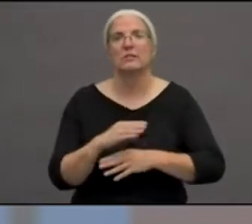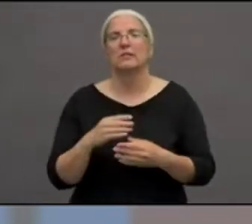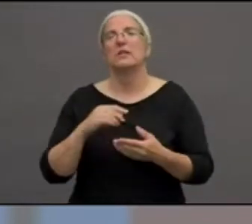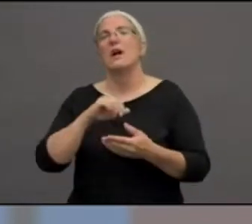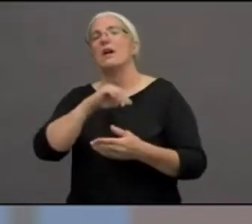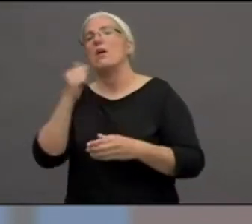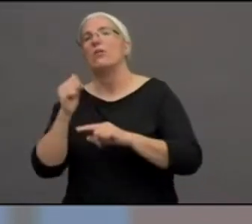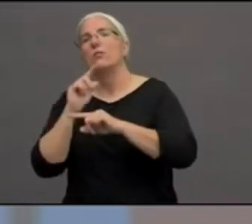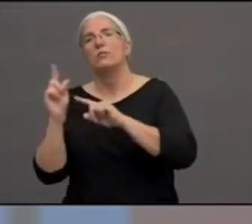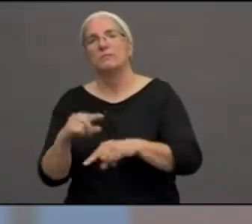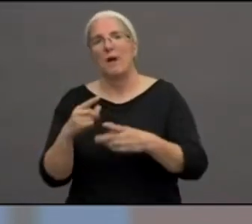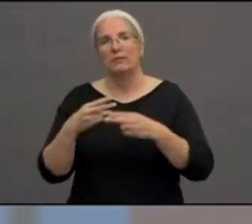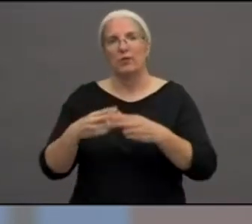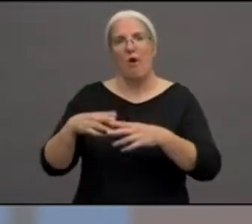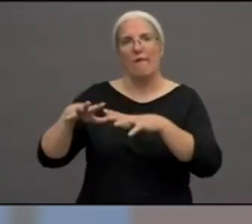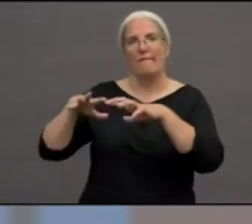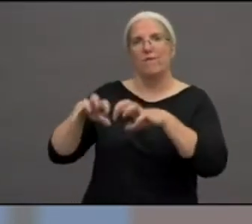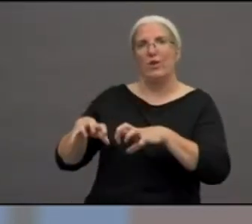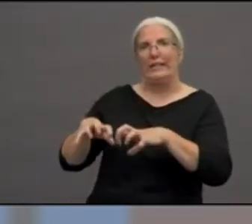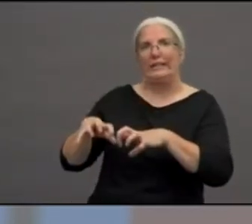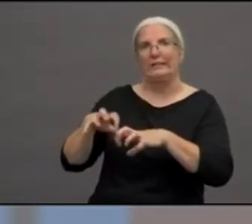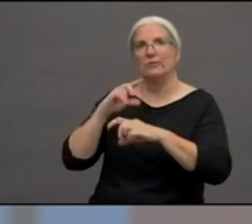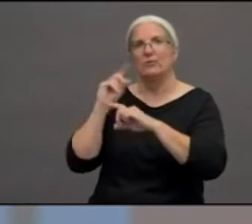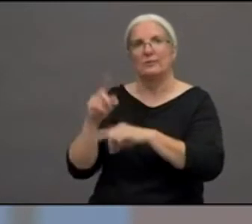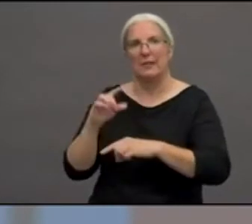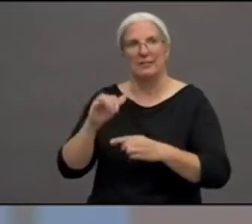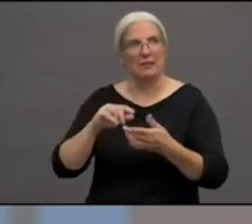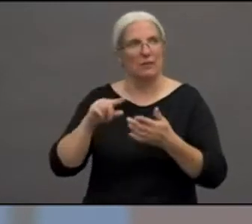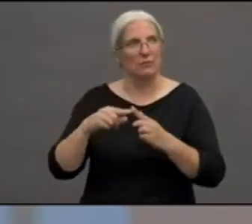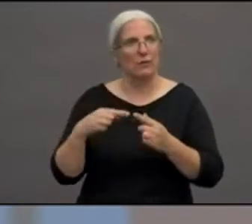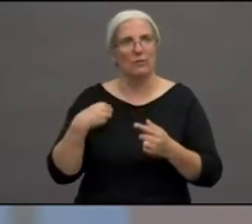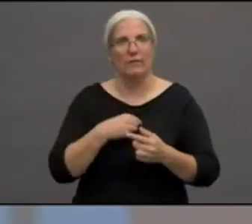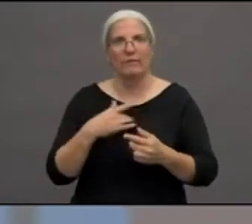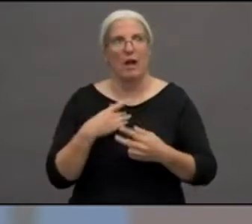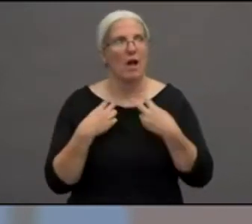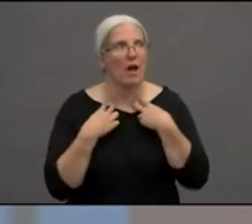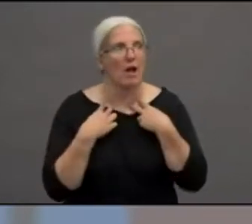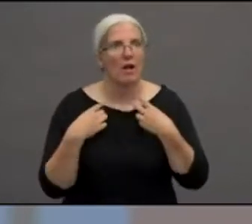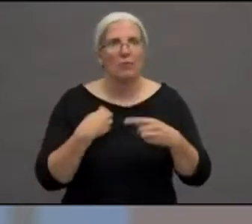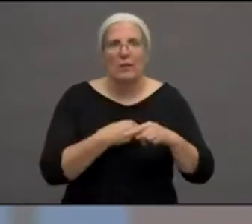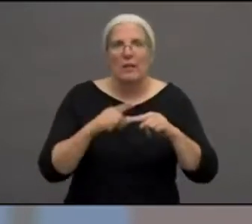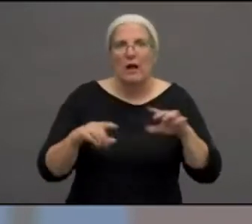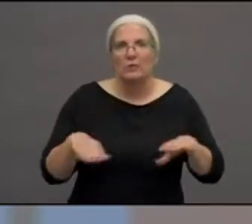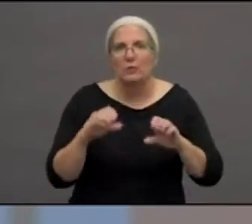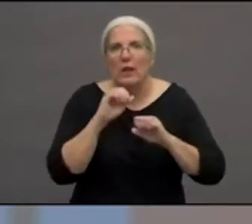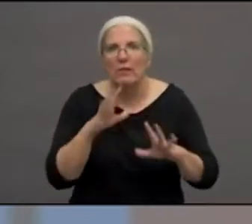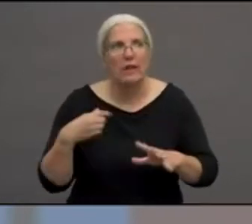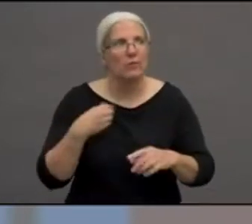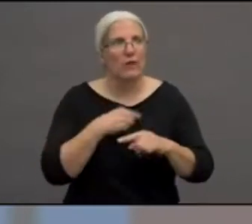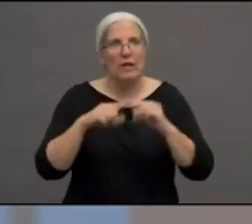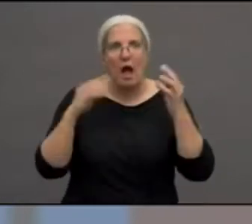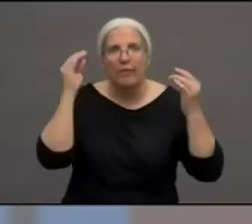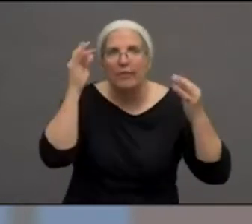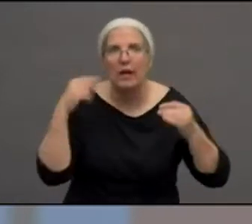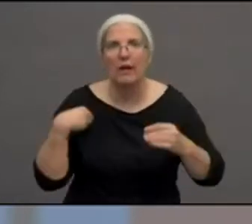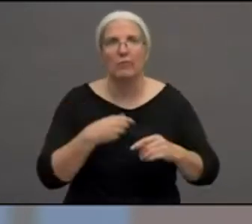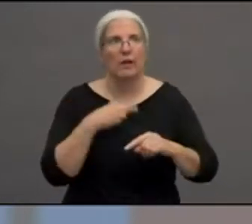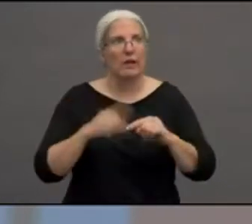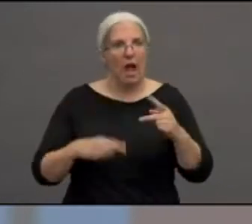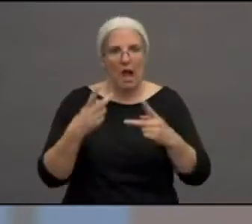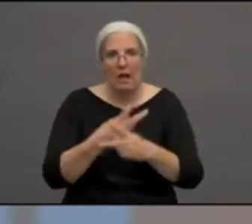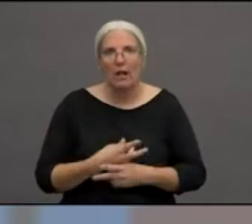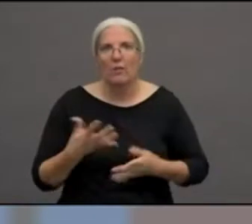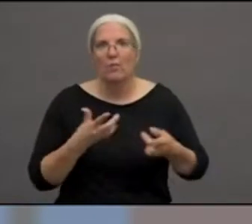might feel like you can't bring an action plan to your mind to be able to help and support you with the stress that you're